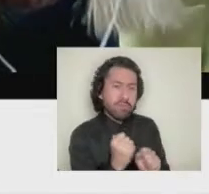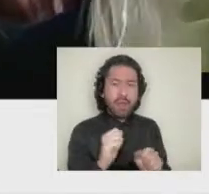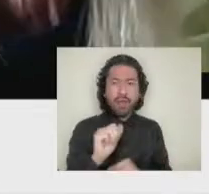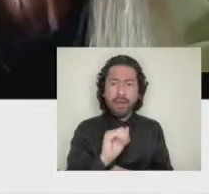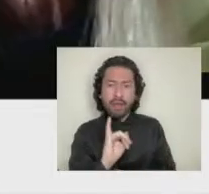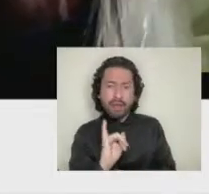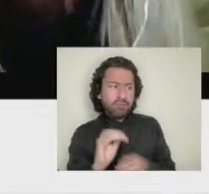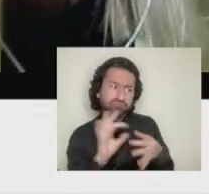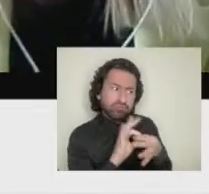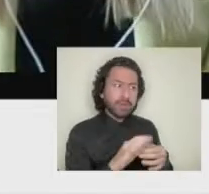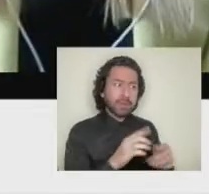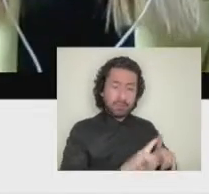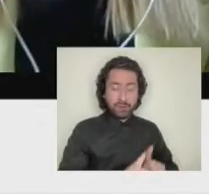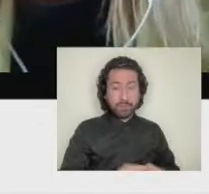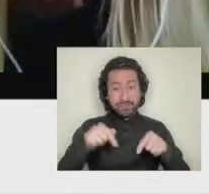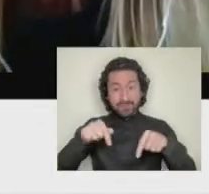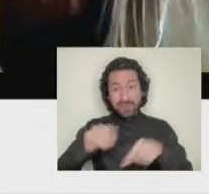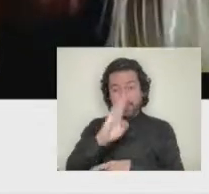Here in Brazil,